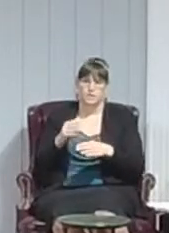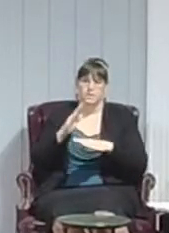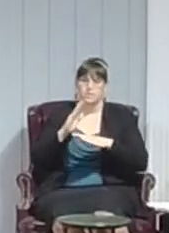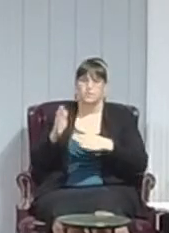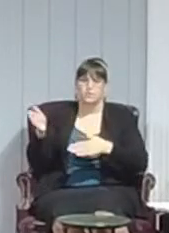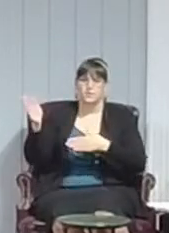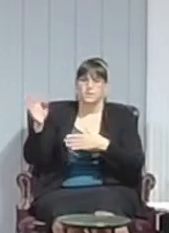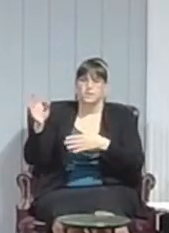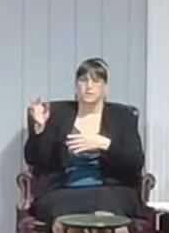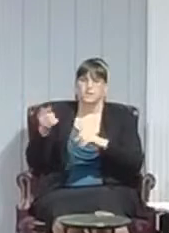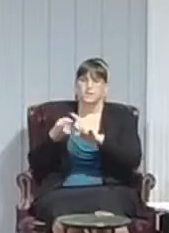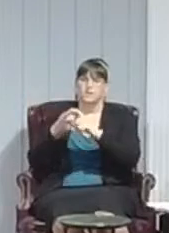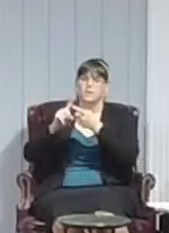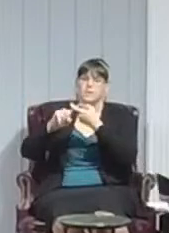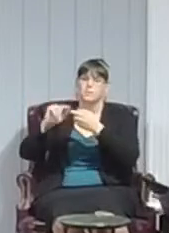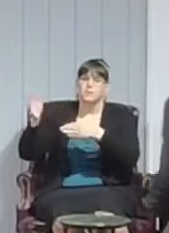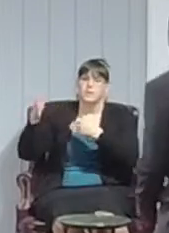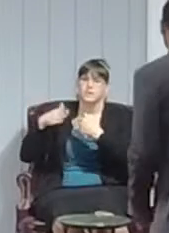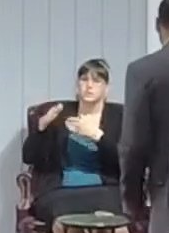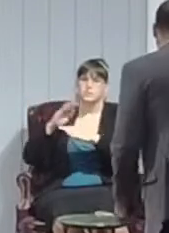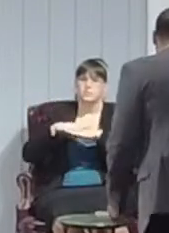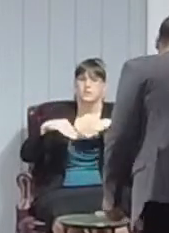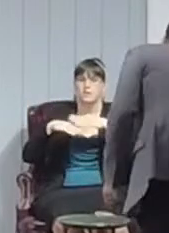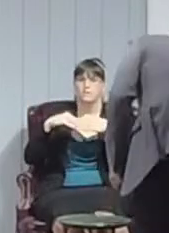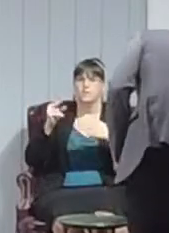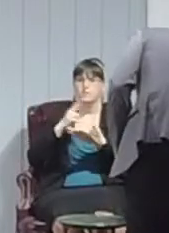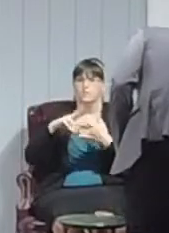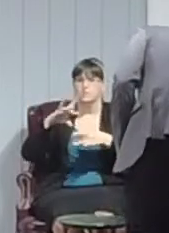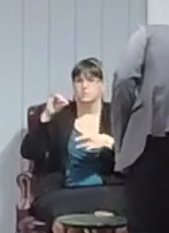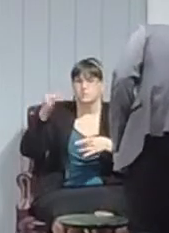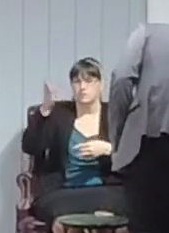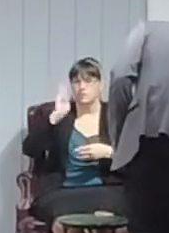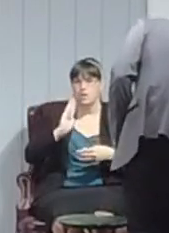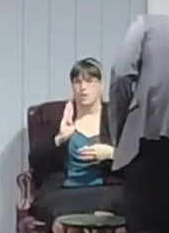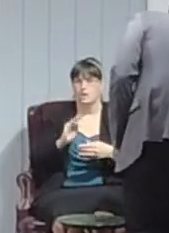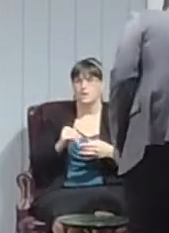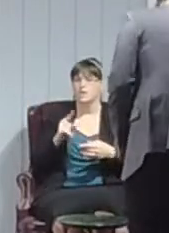companionship, the comfort of the Holy Spirit of God, and through that promise and